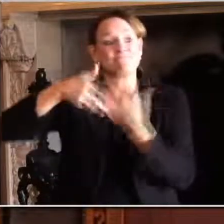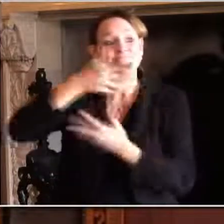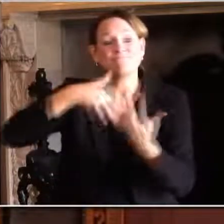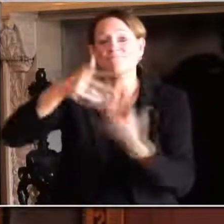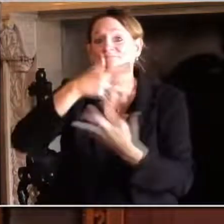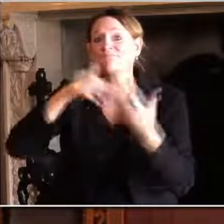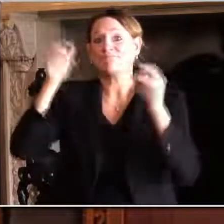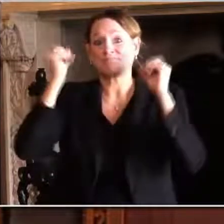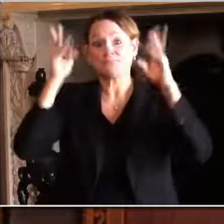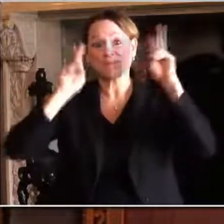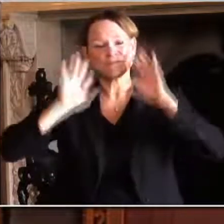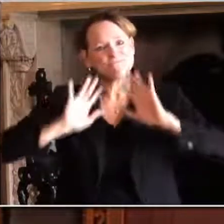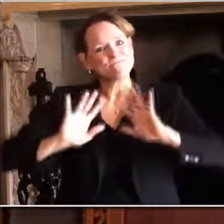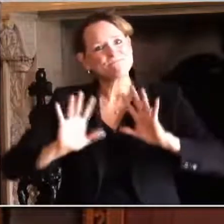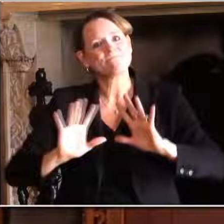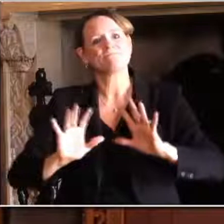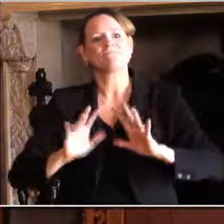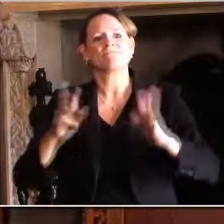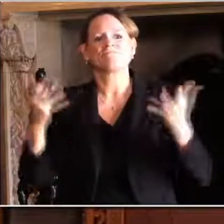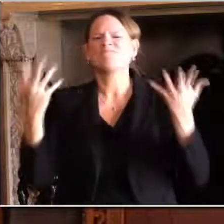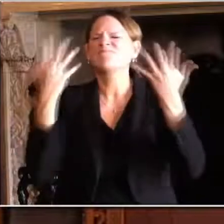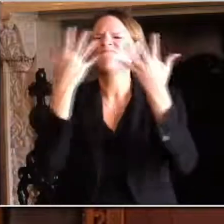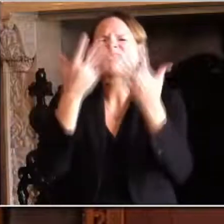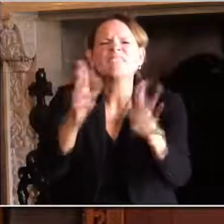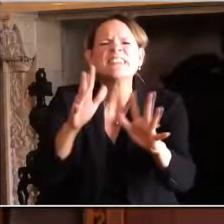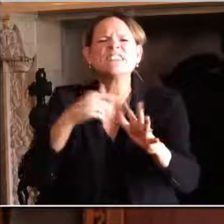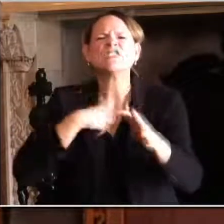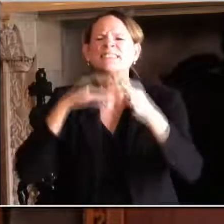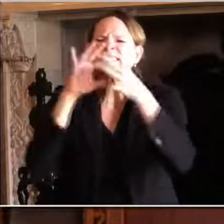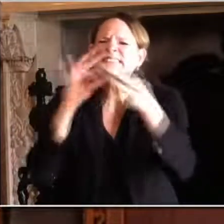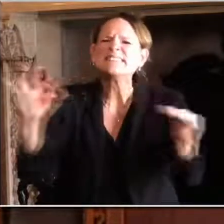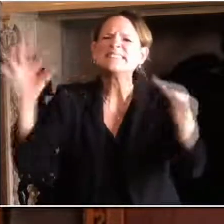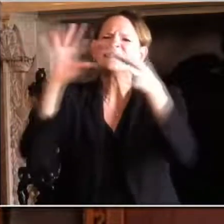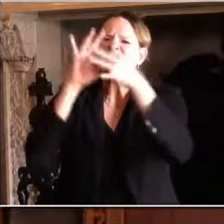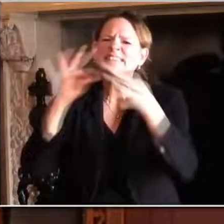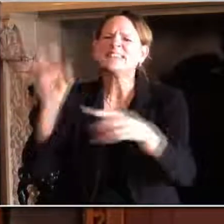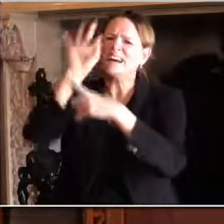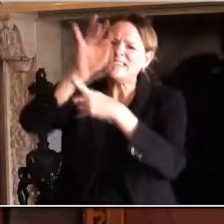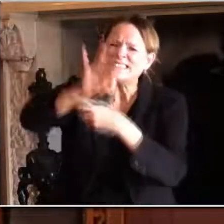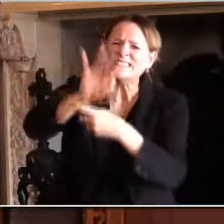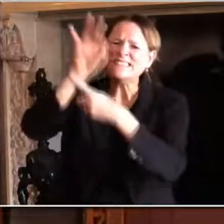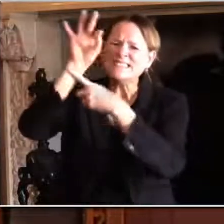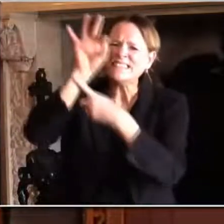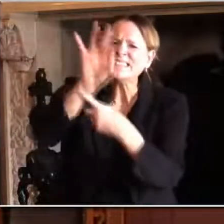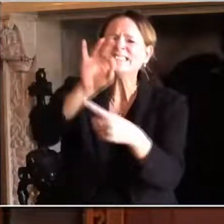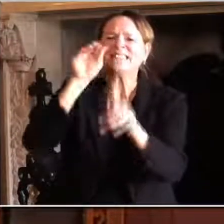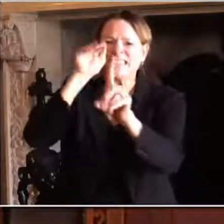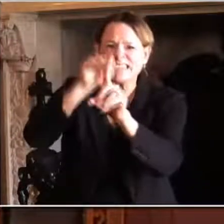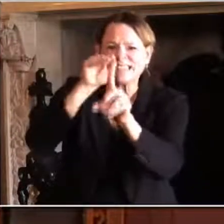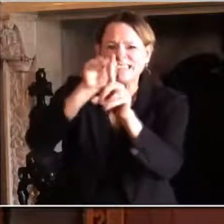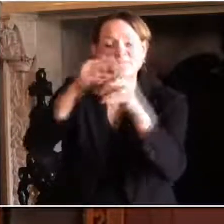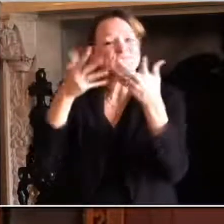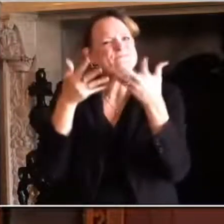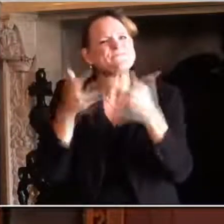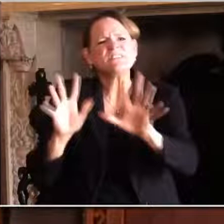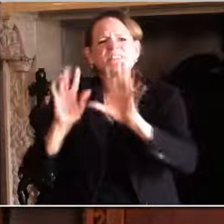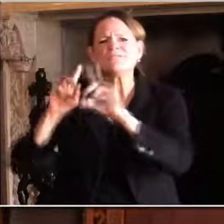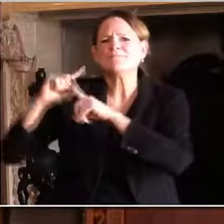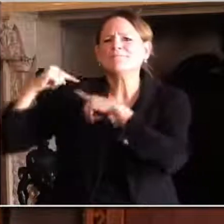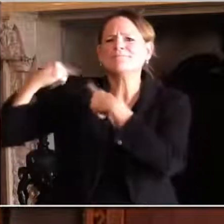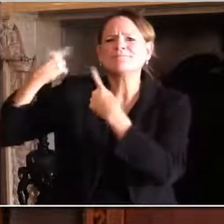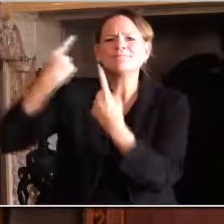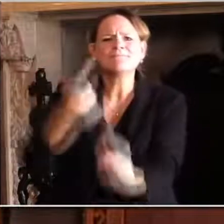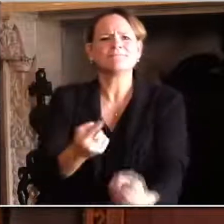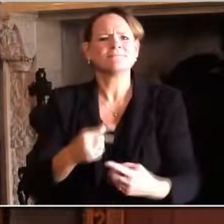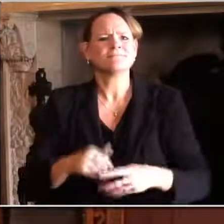people without a mask. It isn't rocket science, and we'll continue to talk about that. In addition, we've had